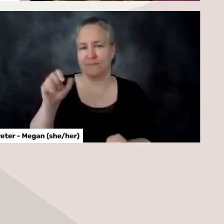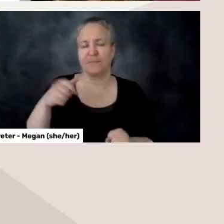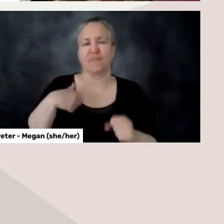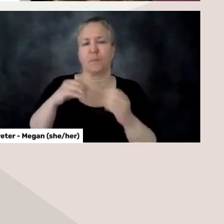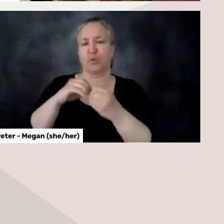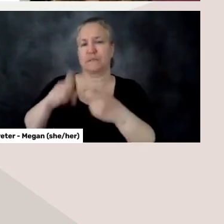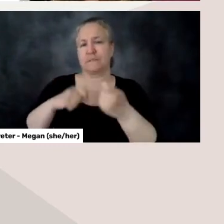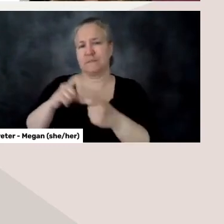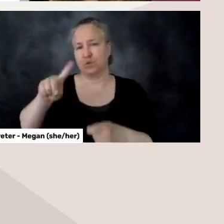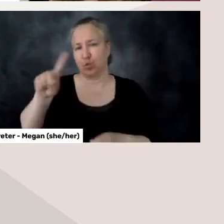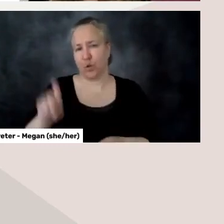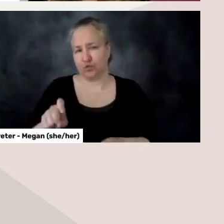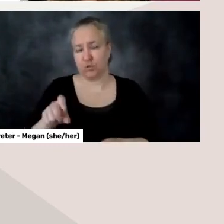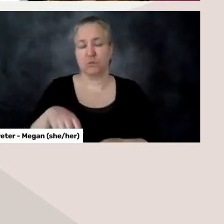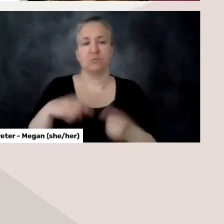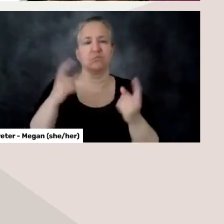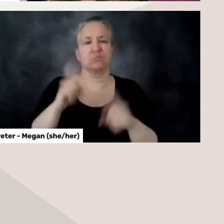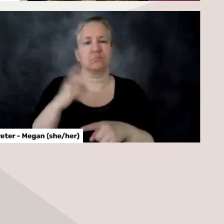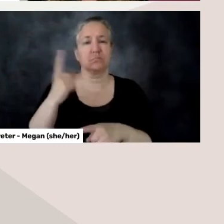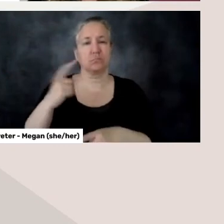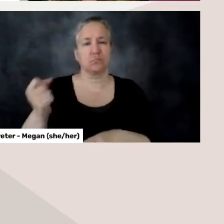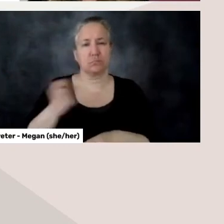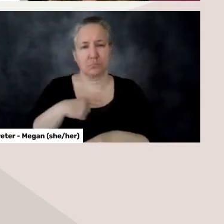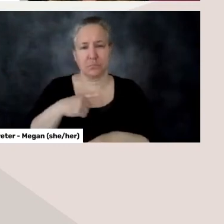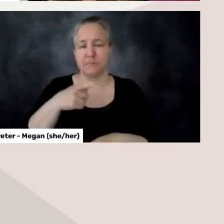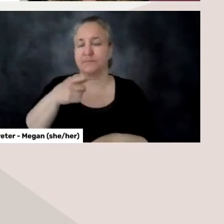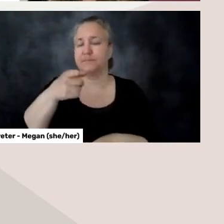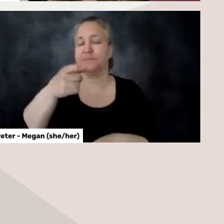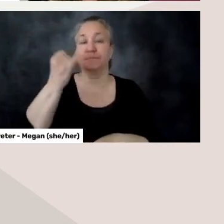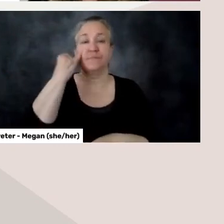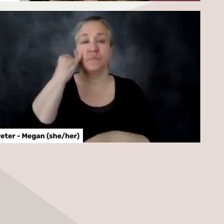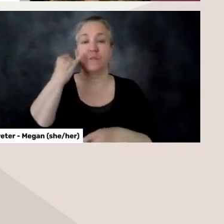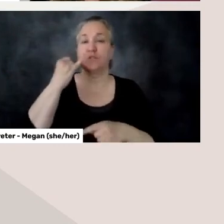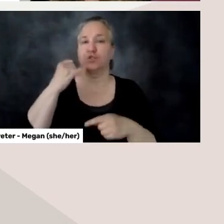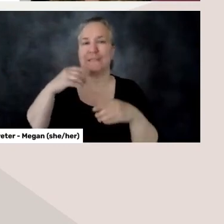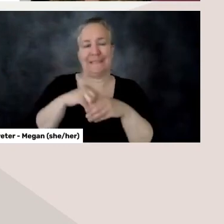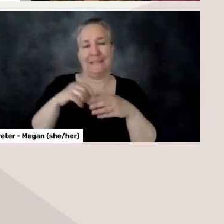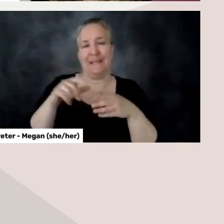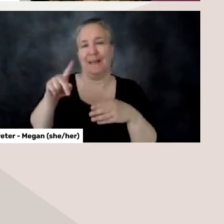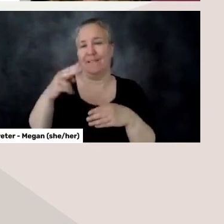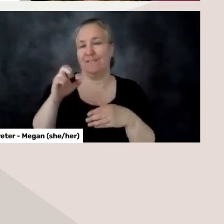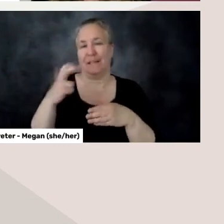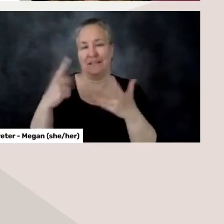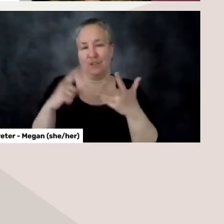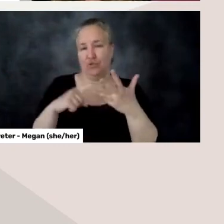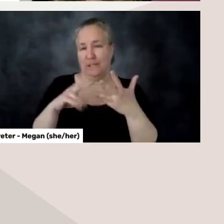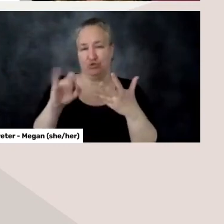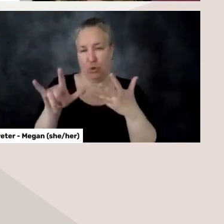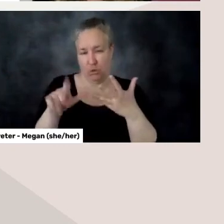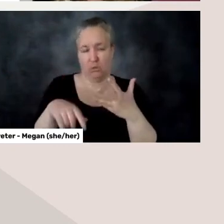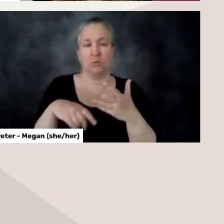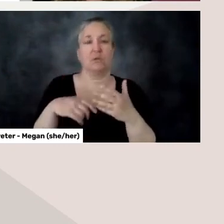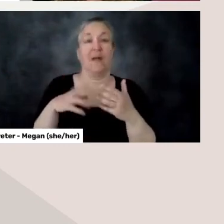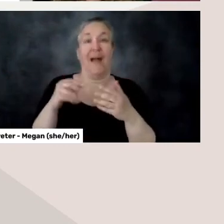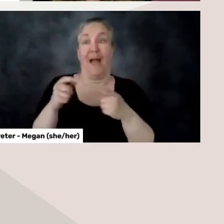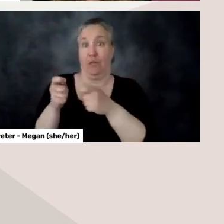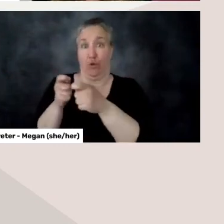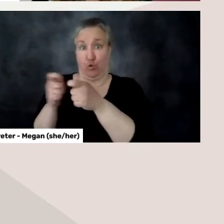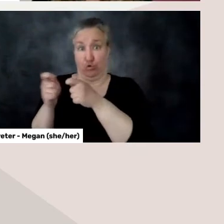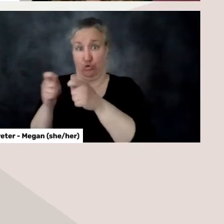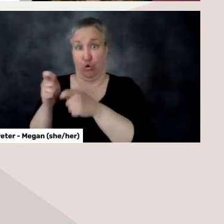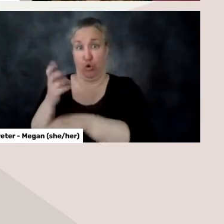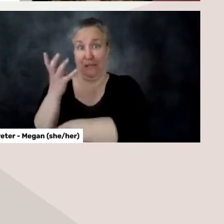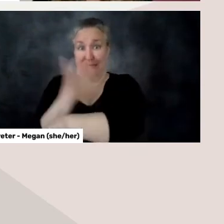specific question, but someone is asking, if you're in a phase 3 trial and you're randomized to the control